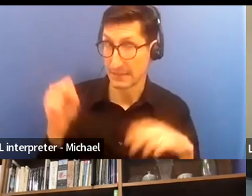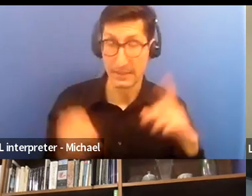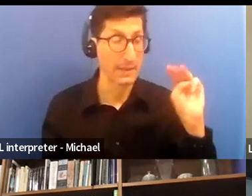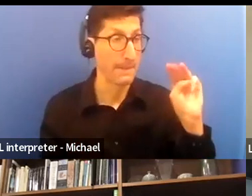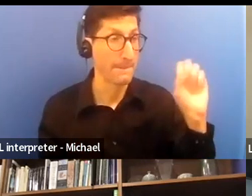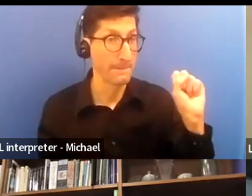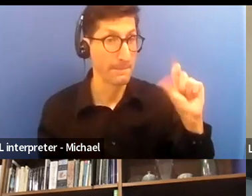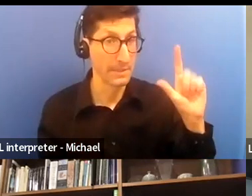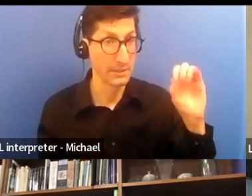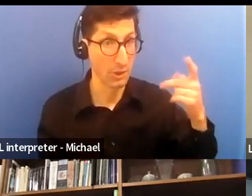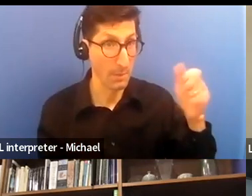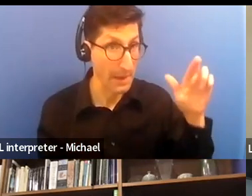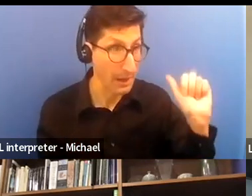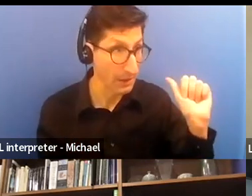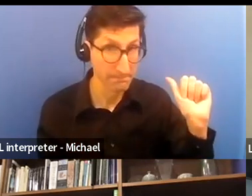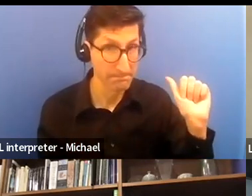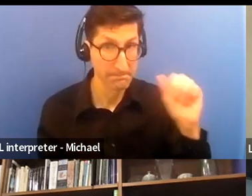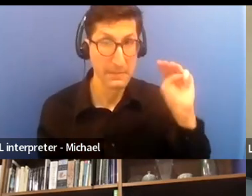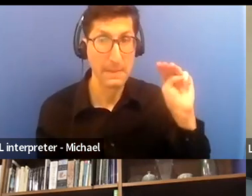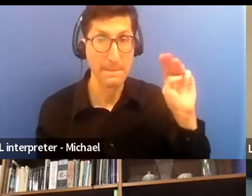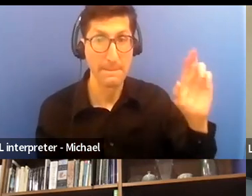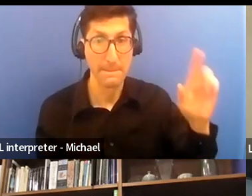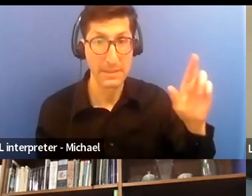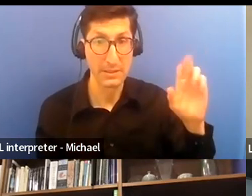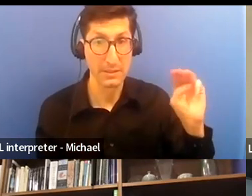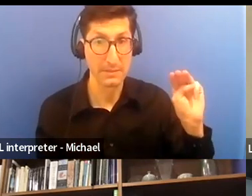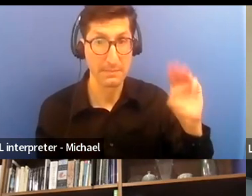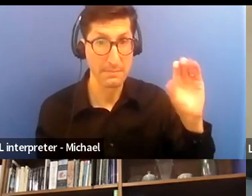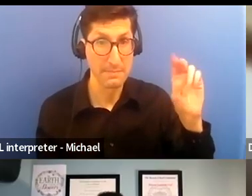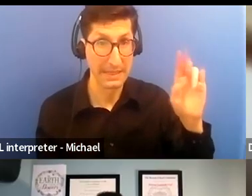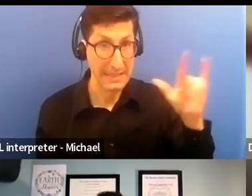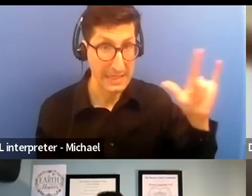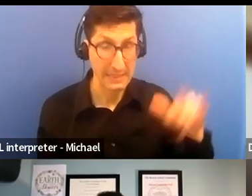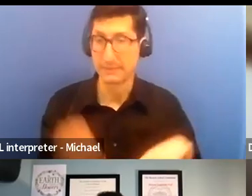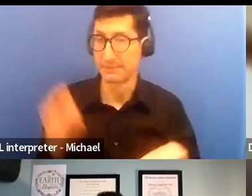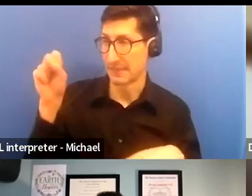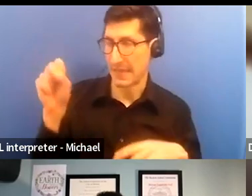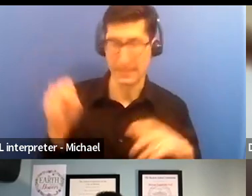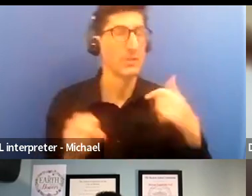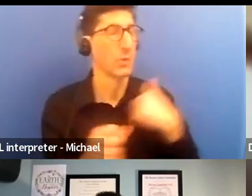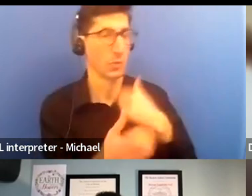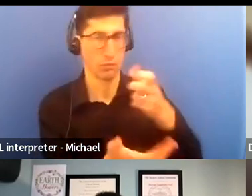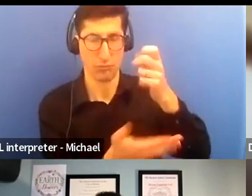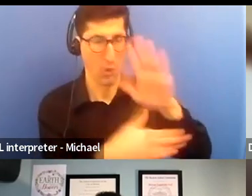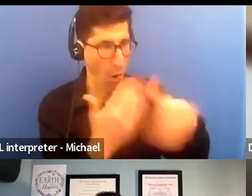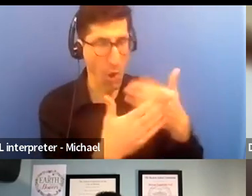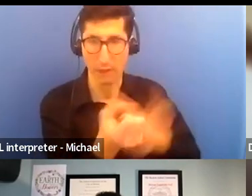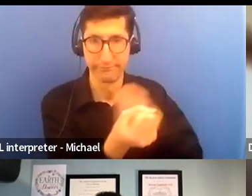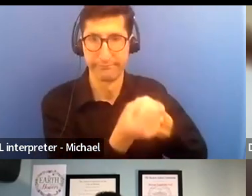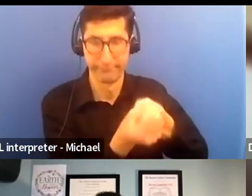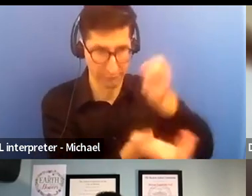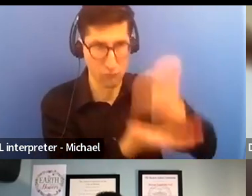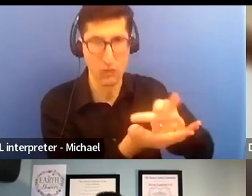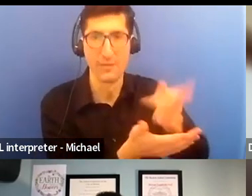Mr. McNeil. Yes. The minutes are approved unanimously. Thank you very much. We will now move